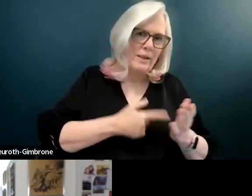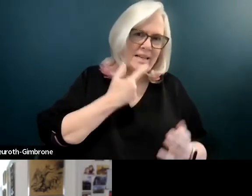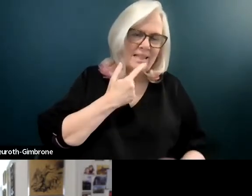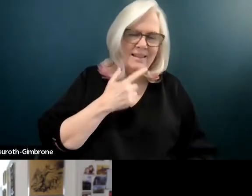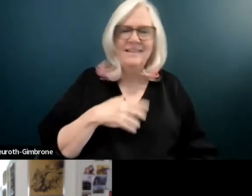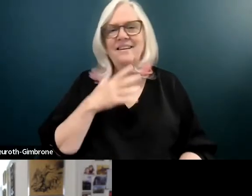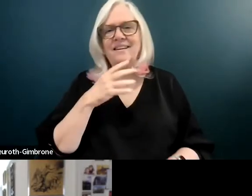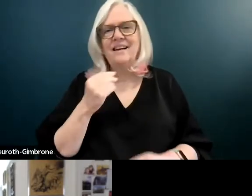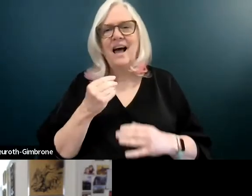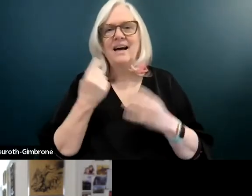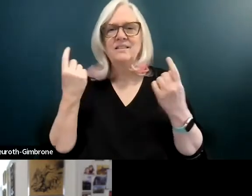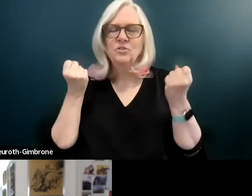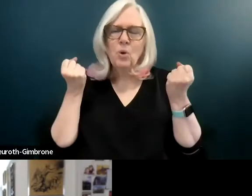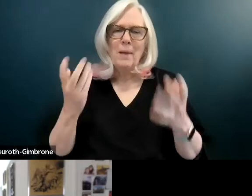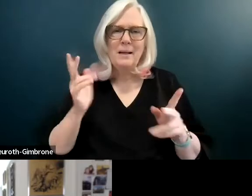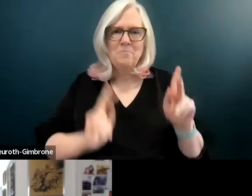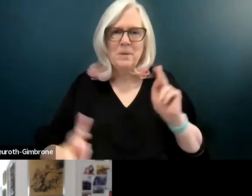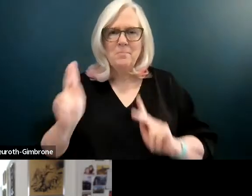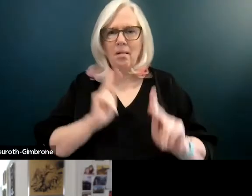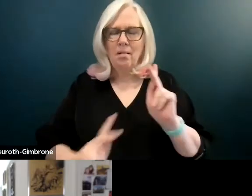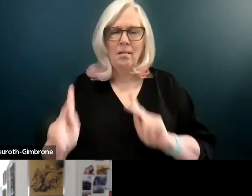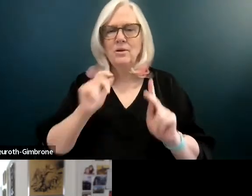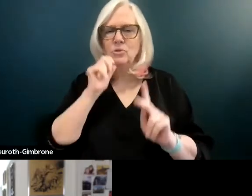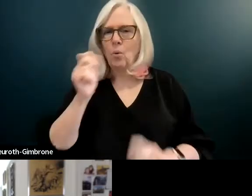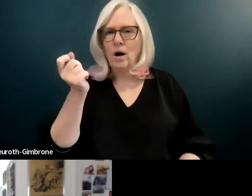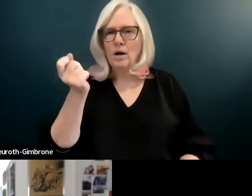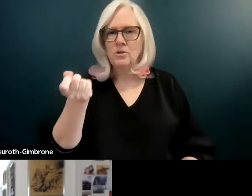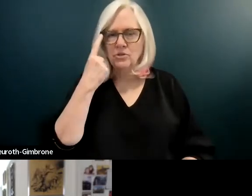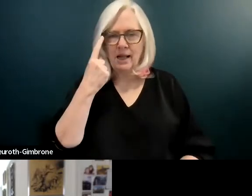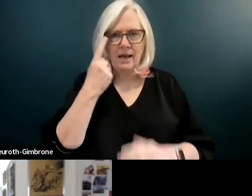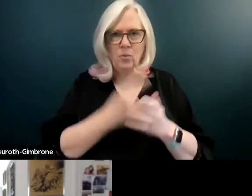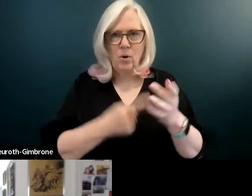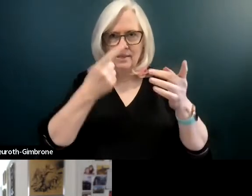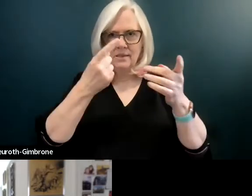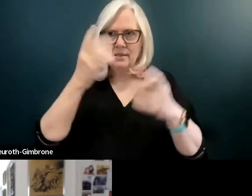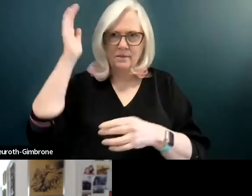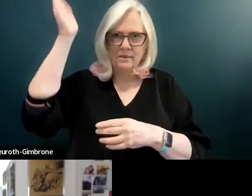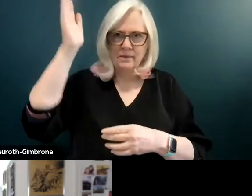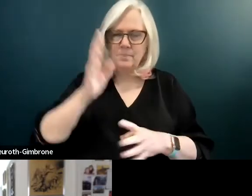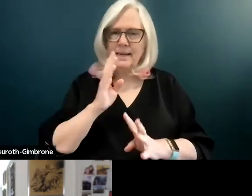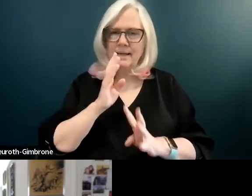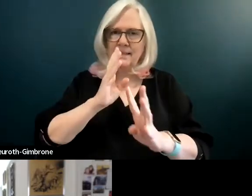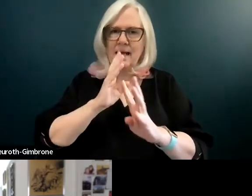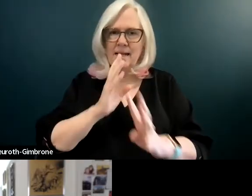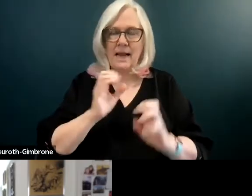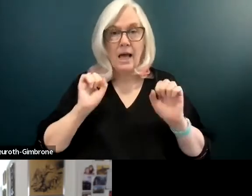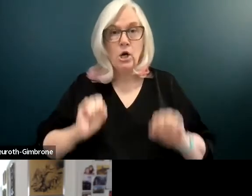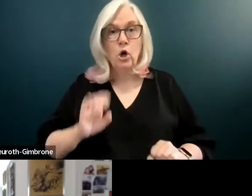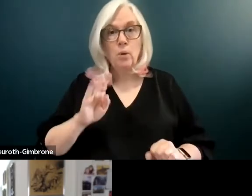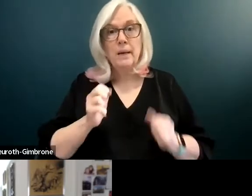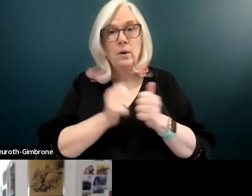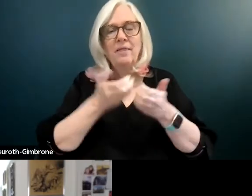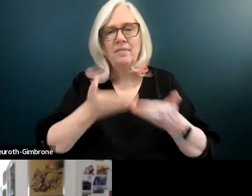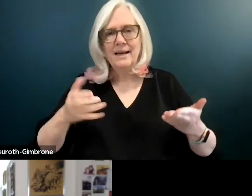And so many people, aren't understanding what's being said, and could be with things like